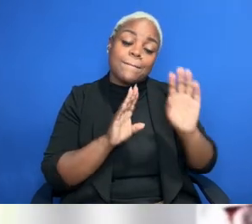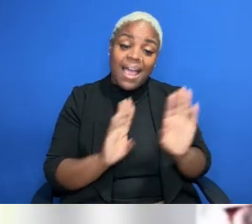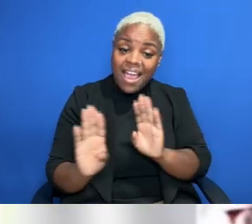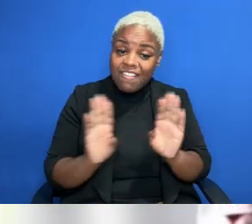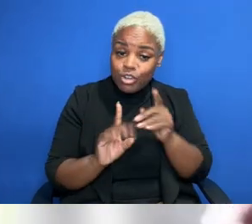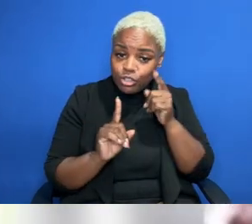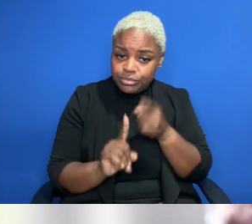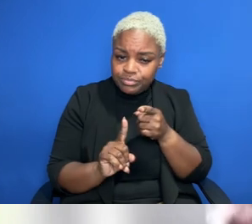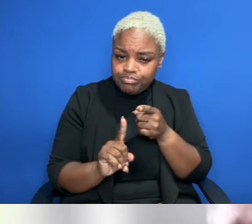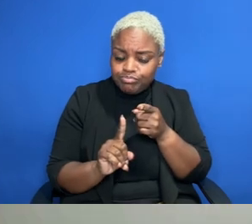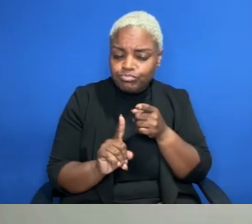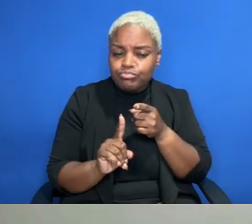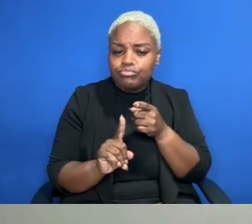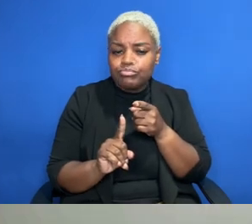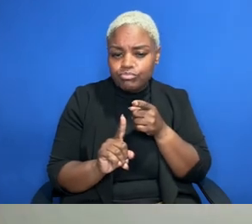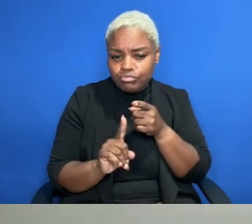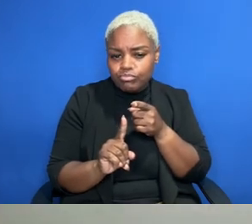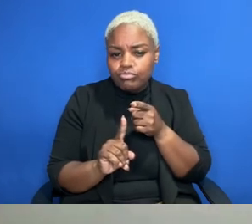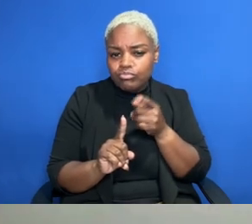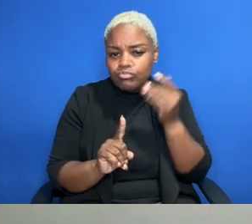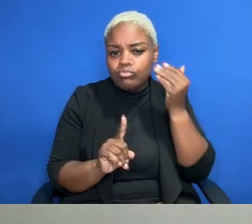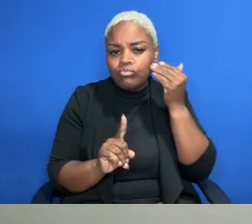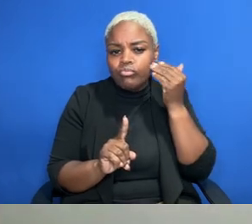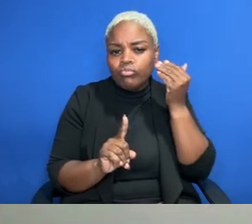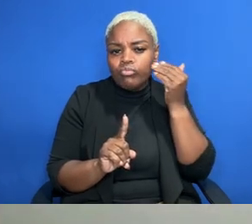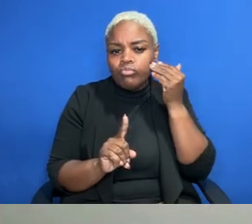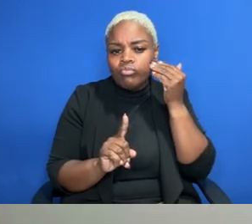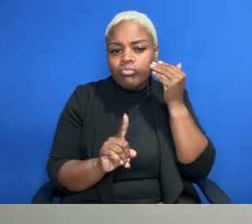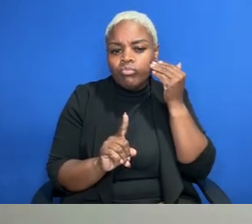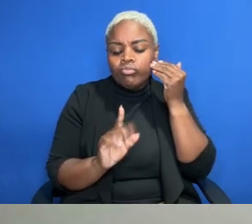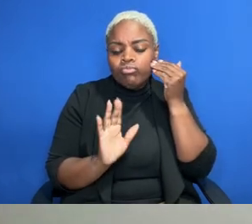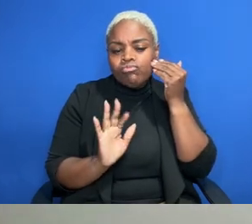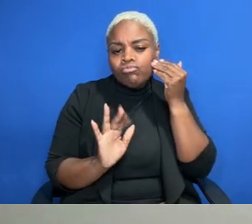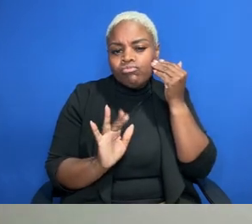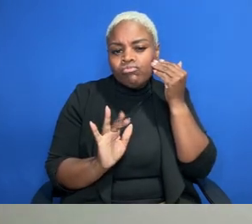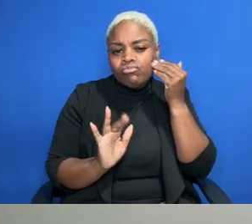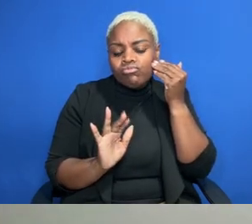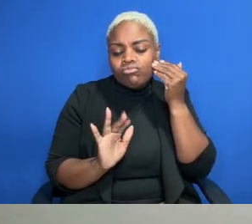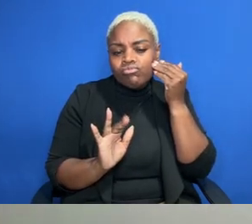that, when we're thinking about